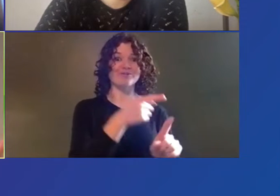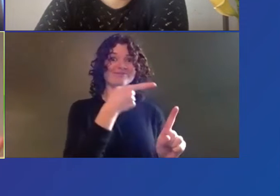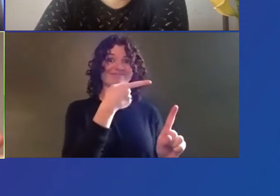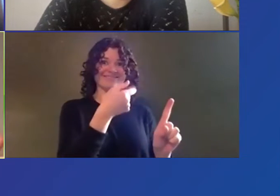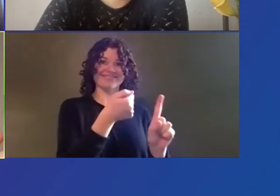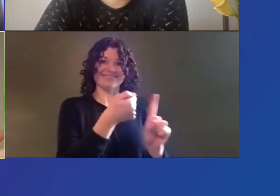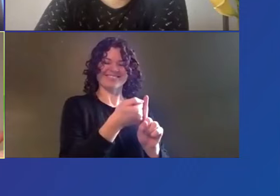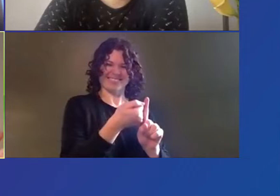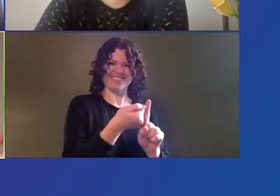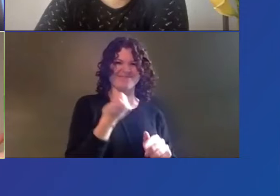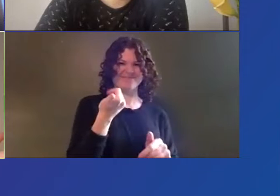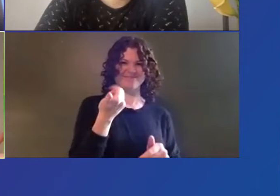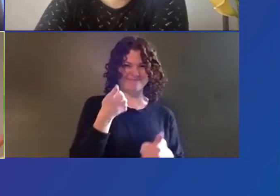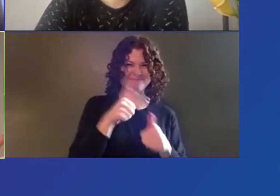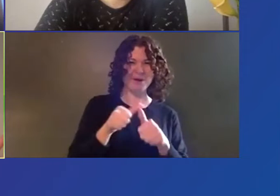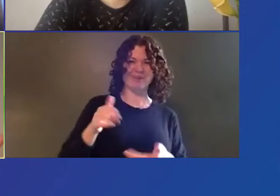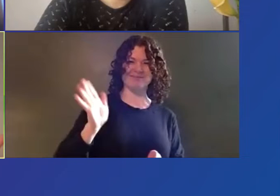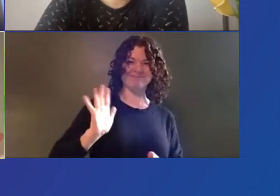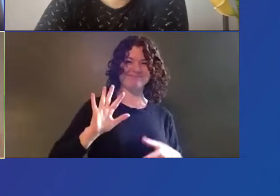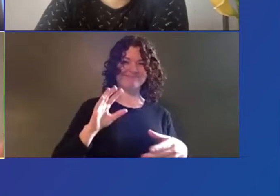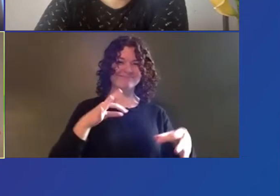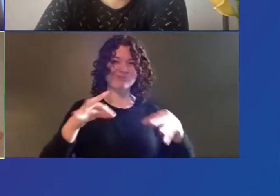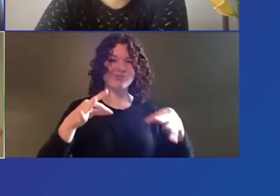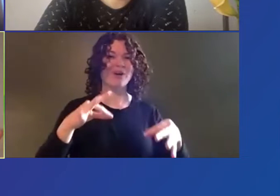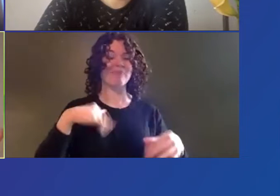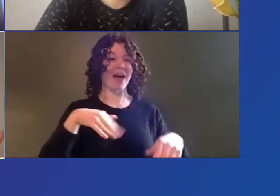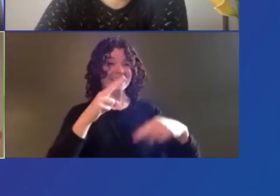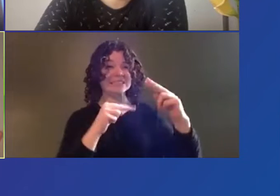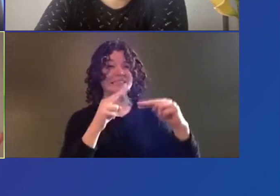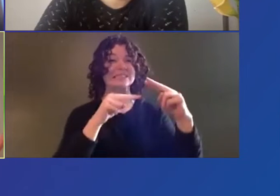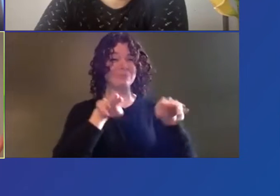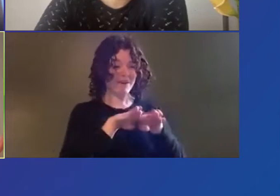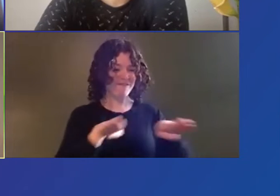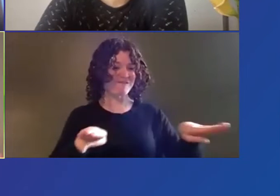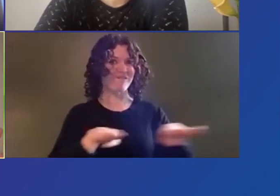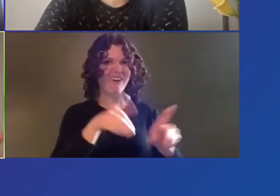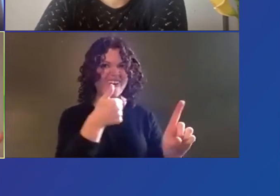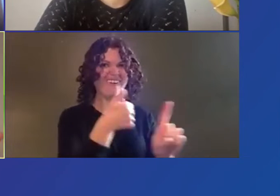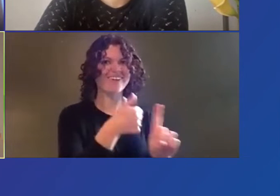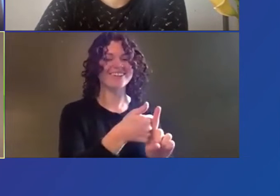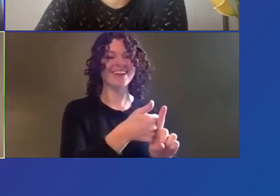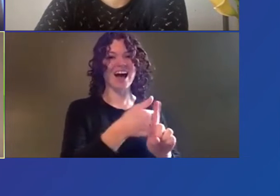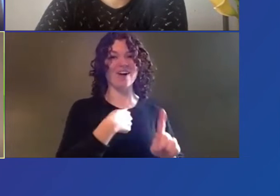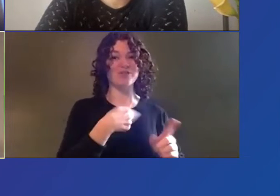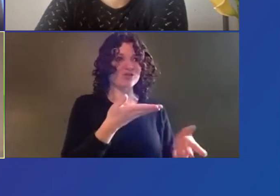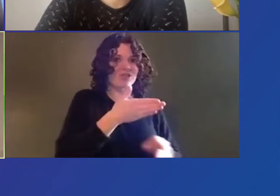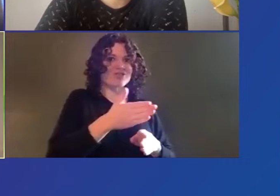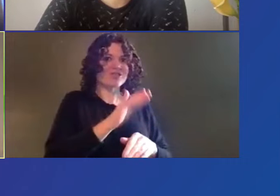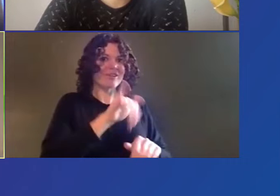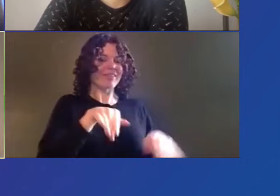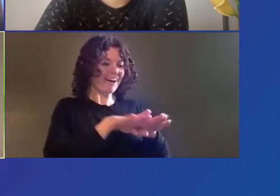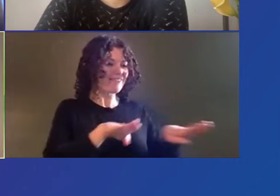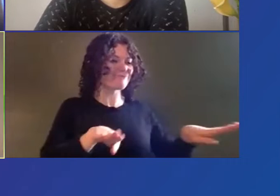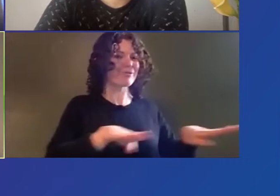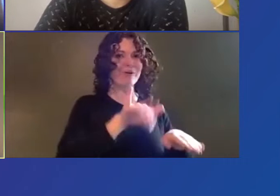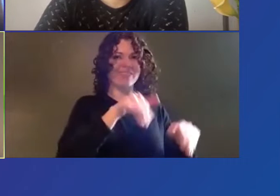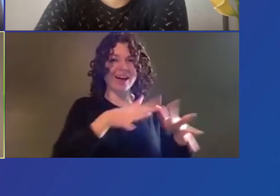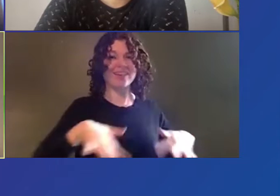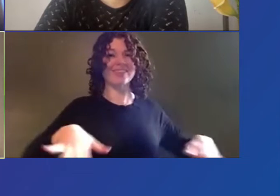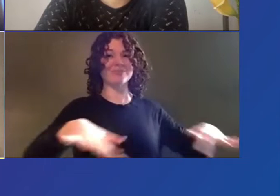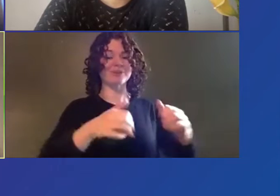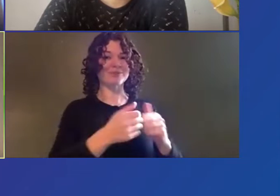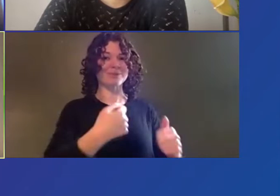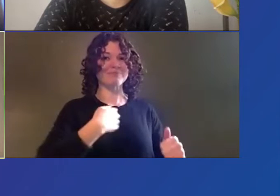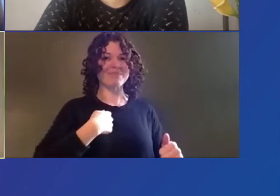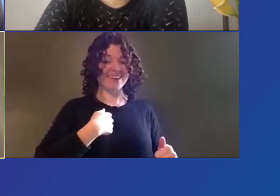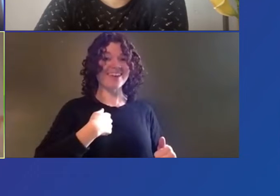an amazing resource that she shared with me, and then I came up with the opportunity to do